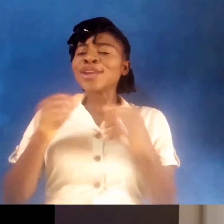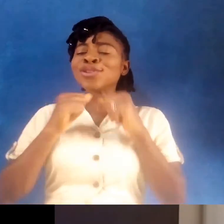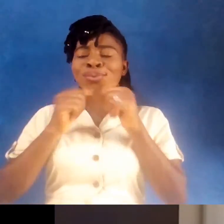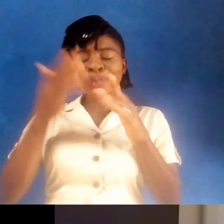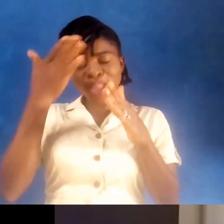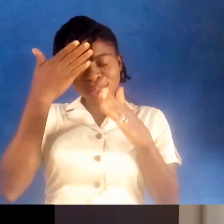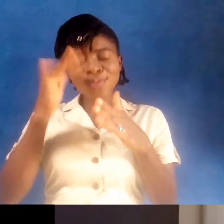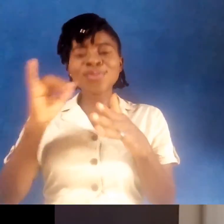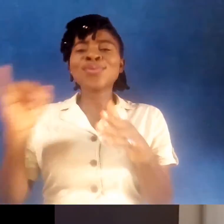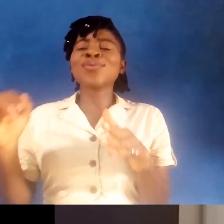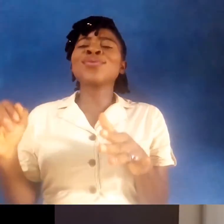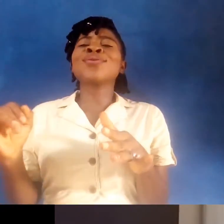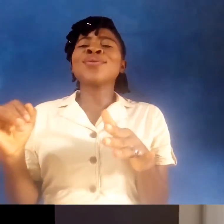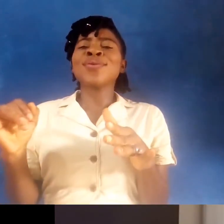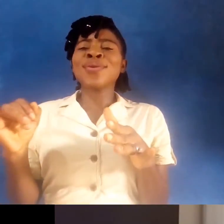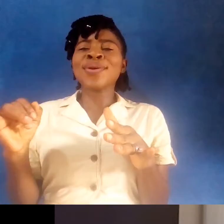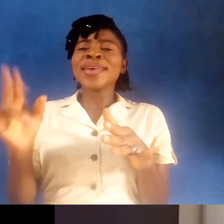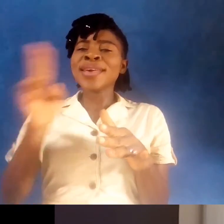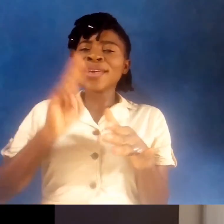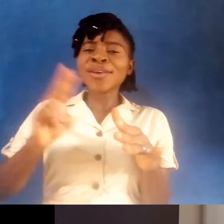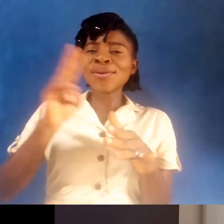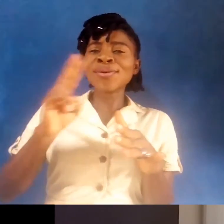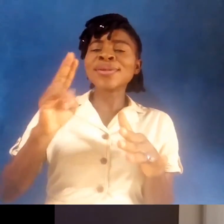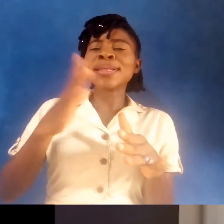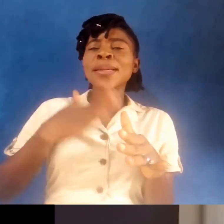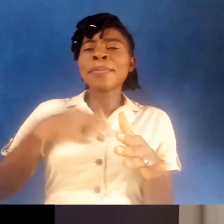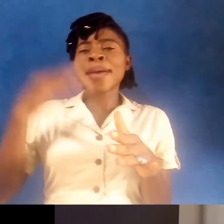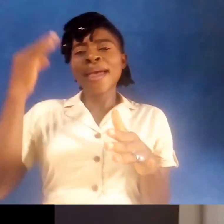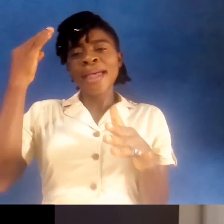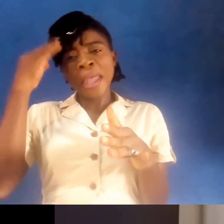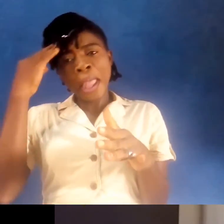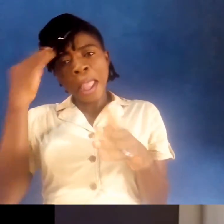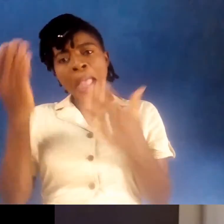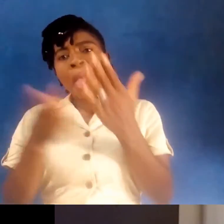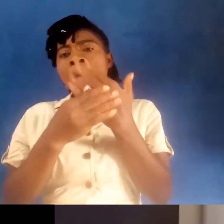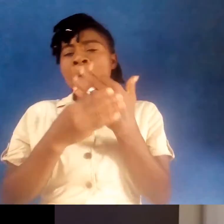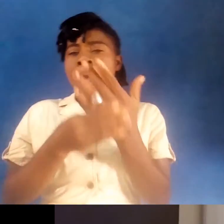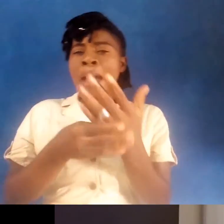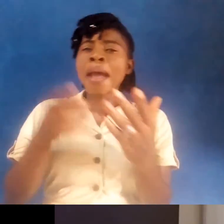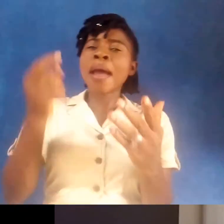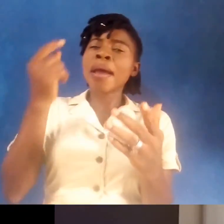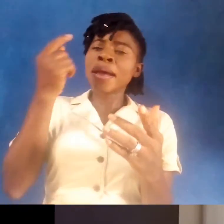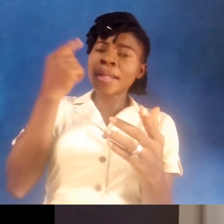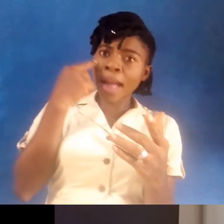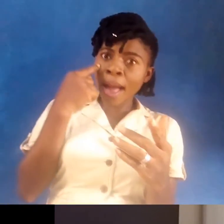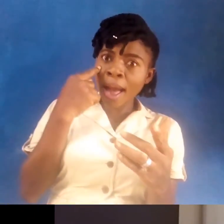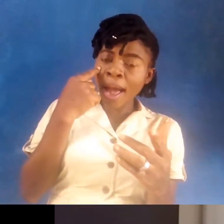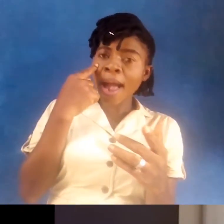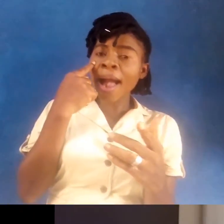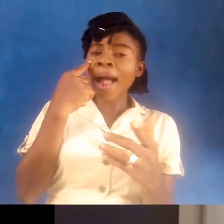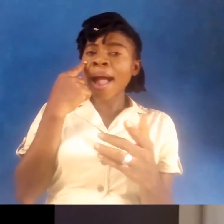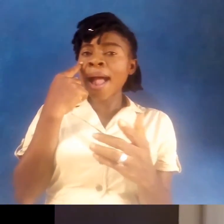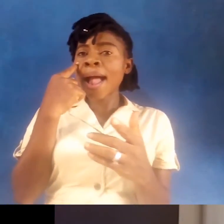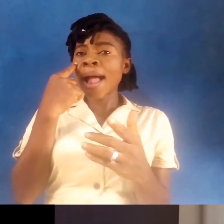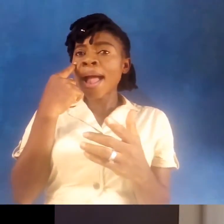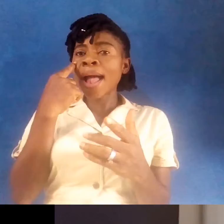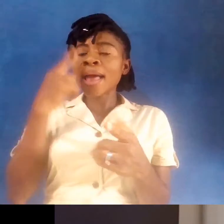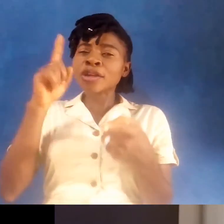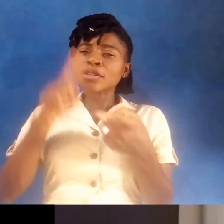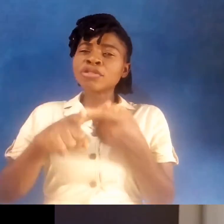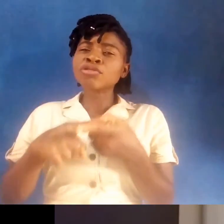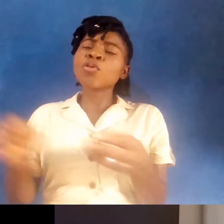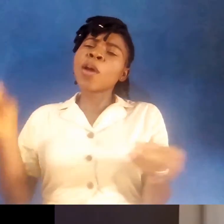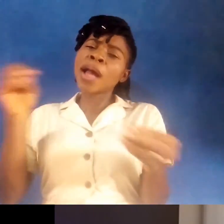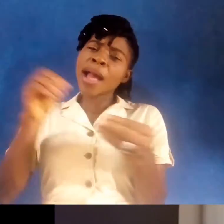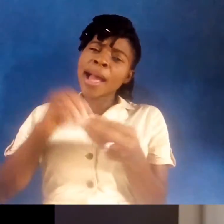which have very direct relationship to what I want to say, like in directionality